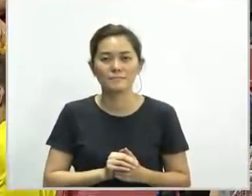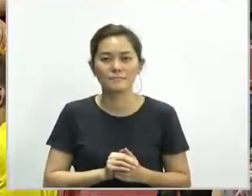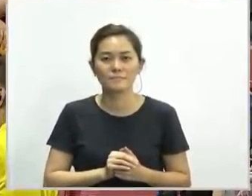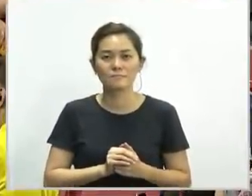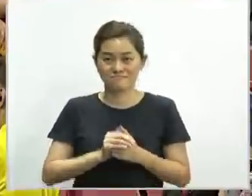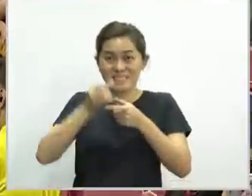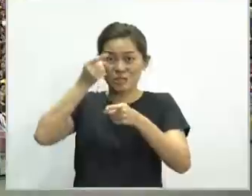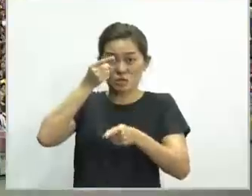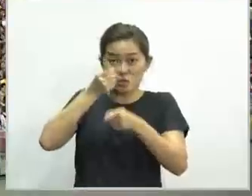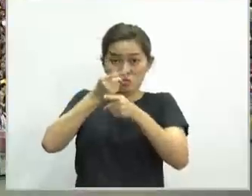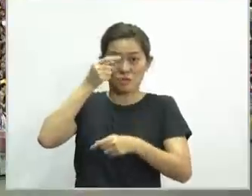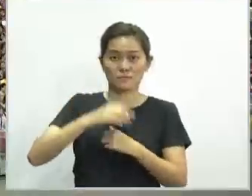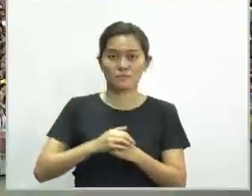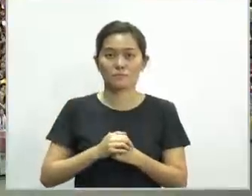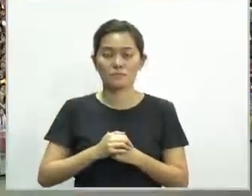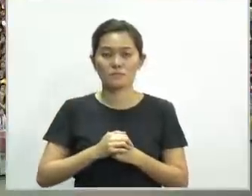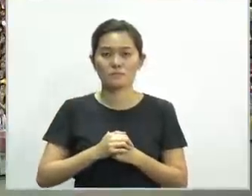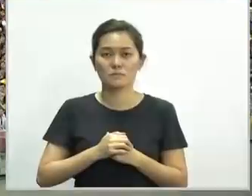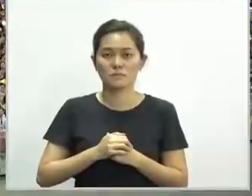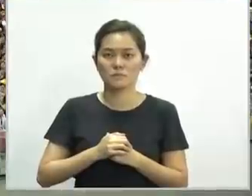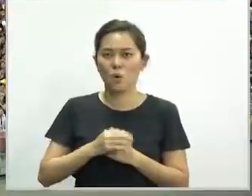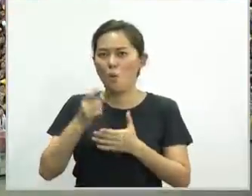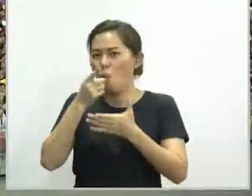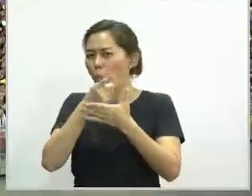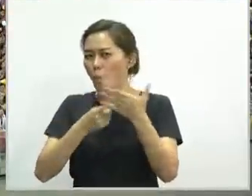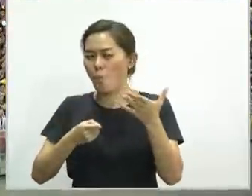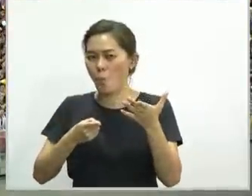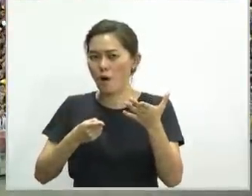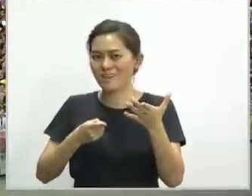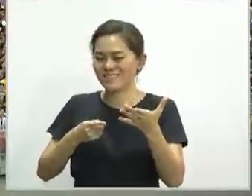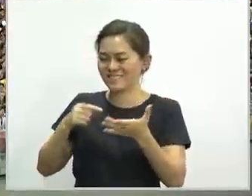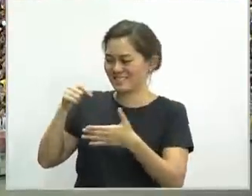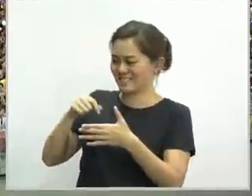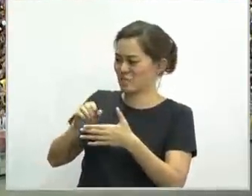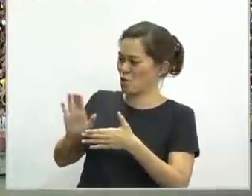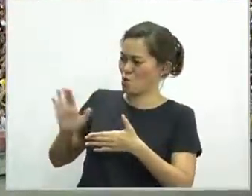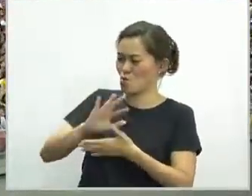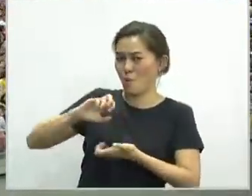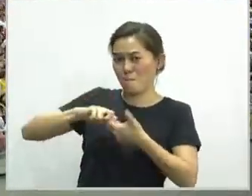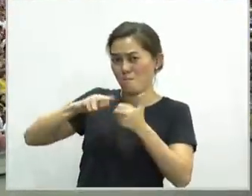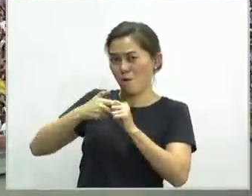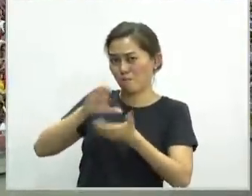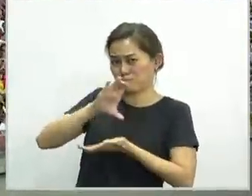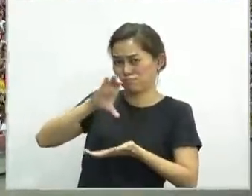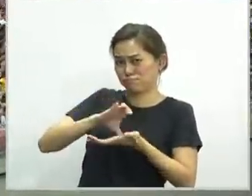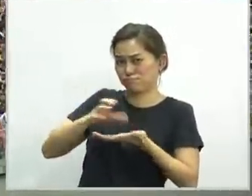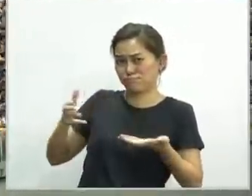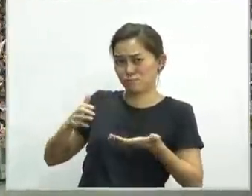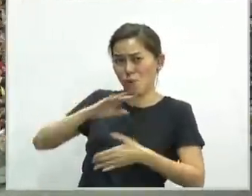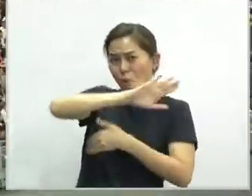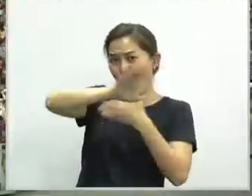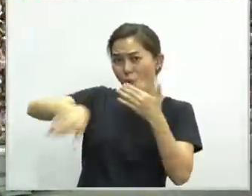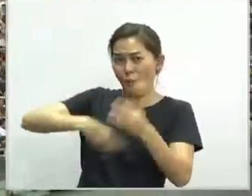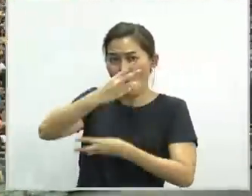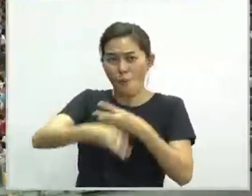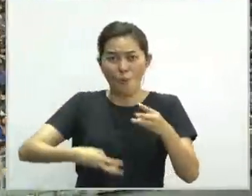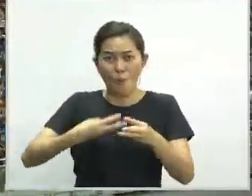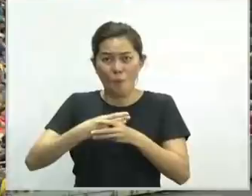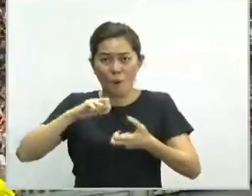That's right. What is at the heart of the problems in the whole of the